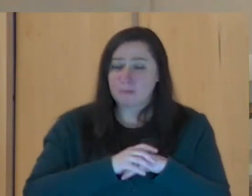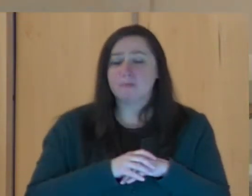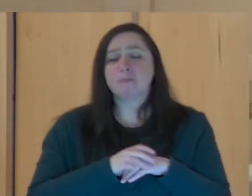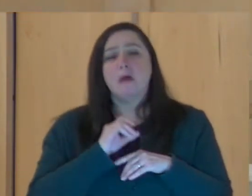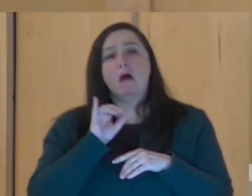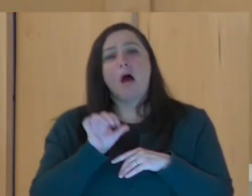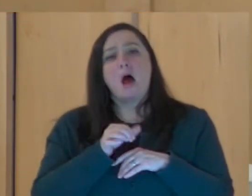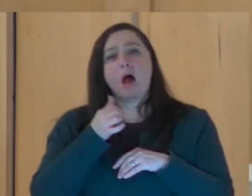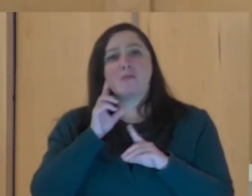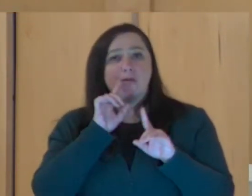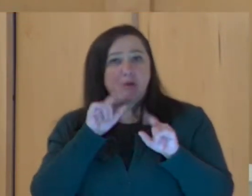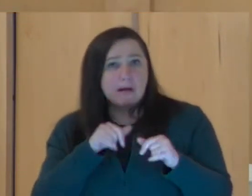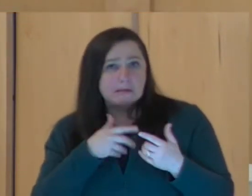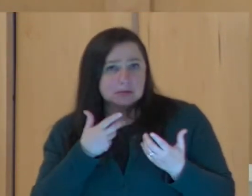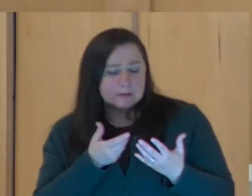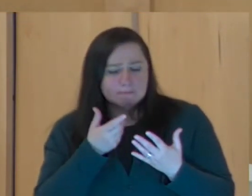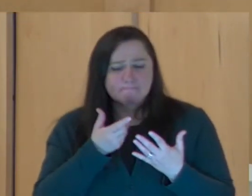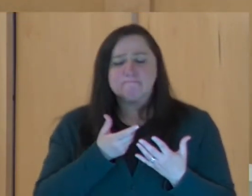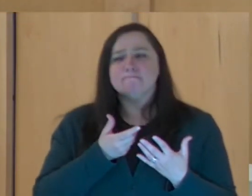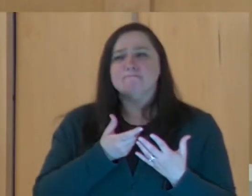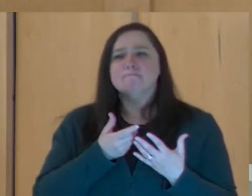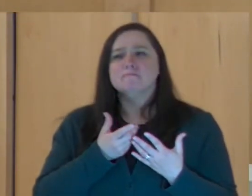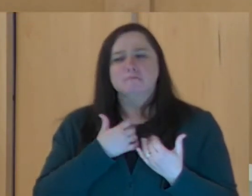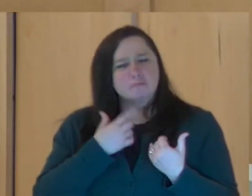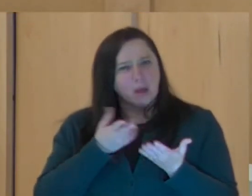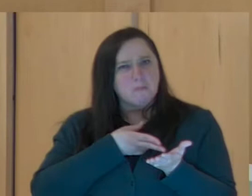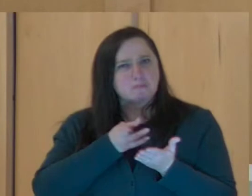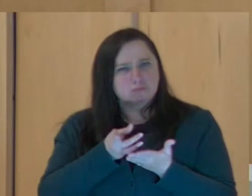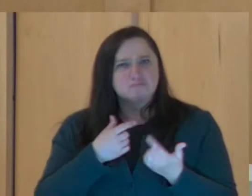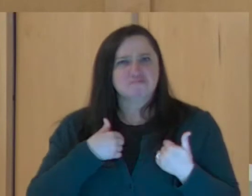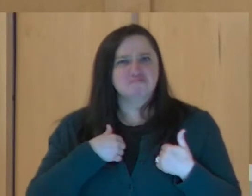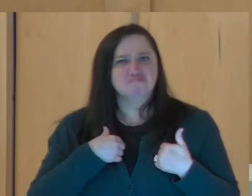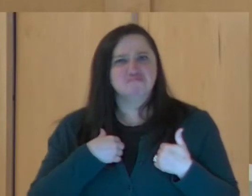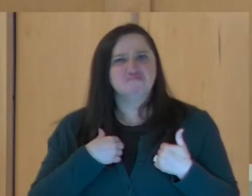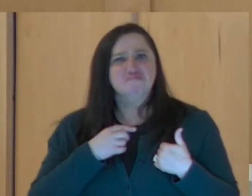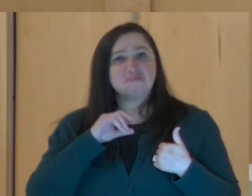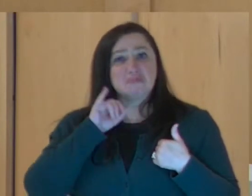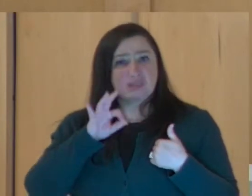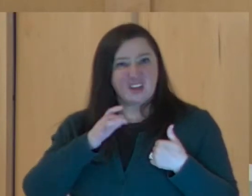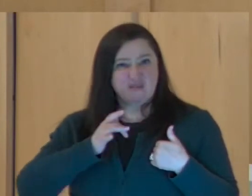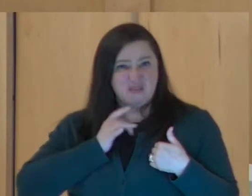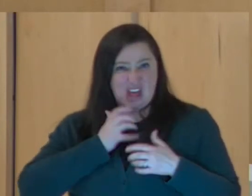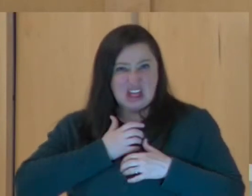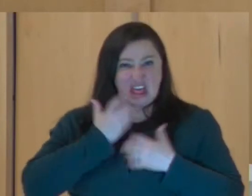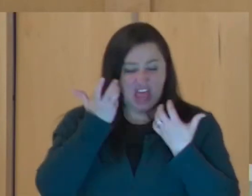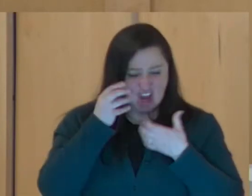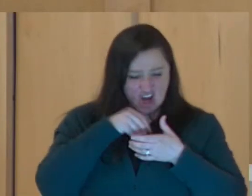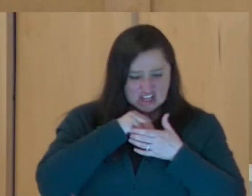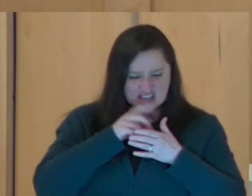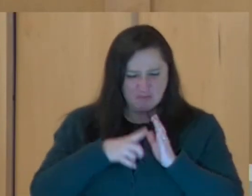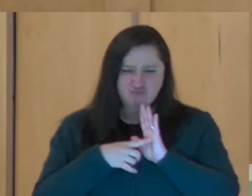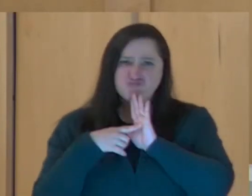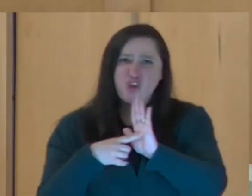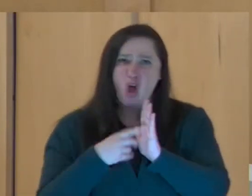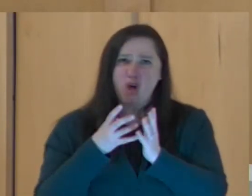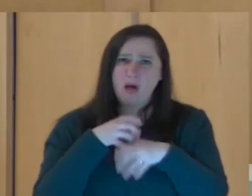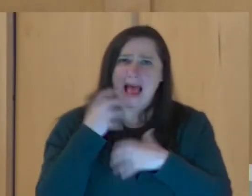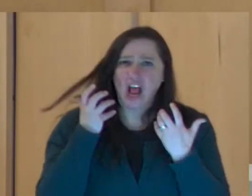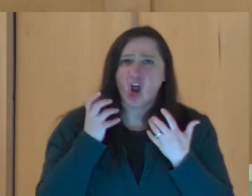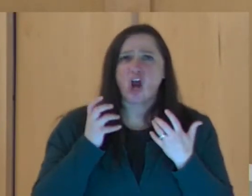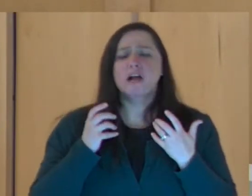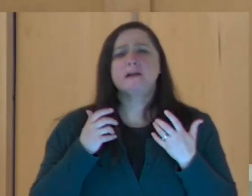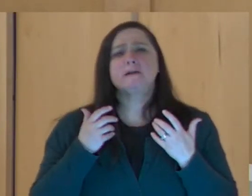going toward is to say, well, I'm going to be authentic. And if I feel anger on the inside, I'll show anger on the